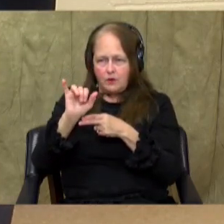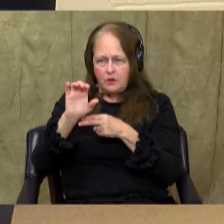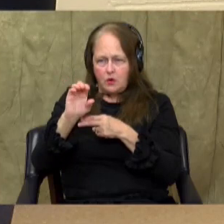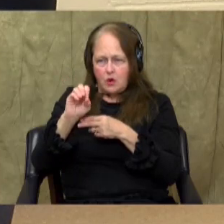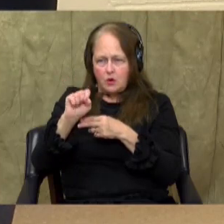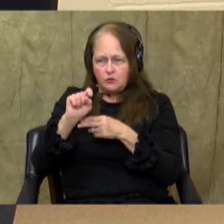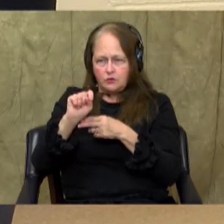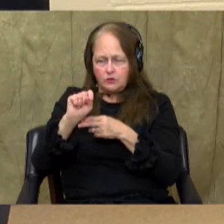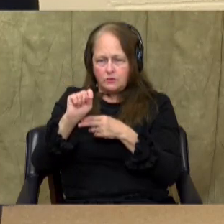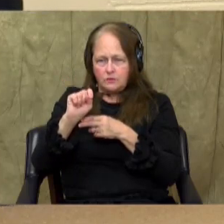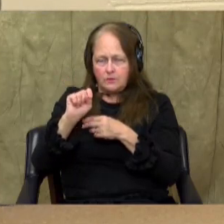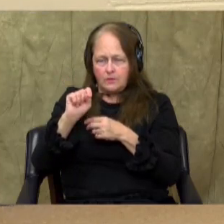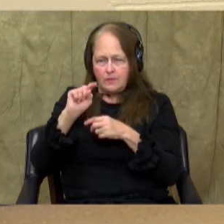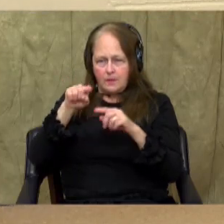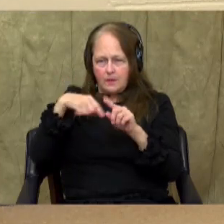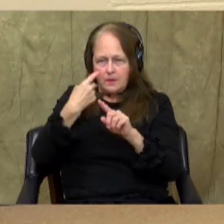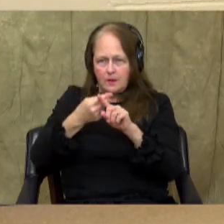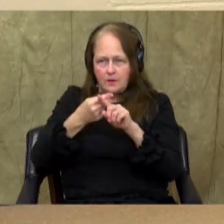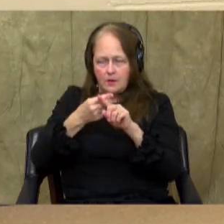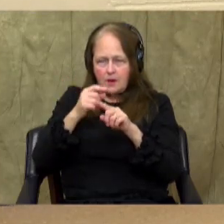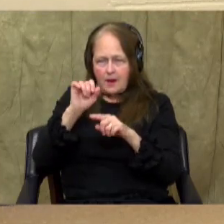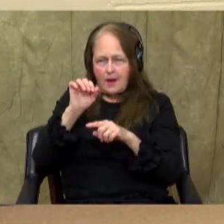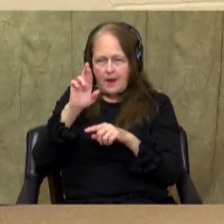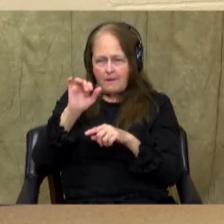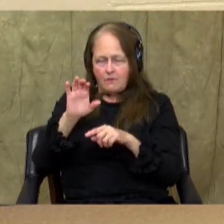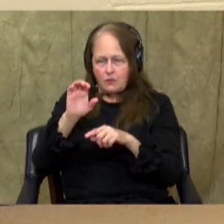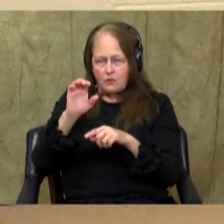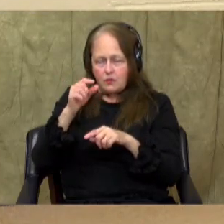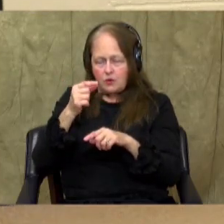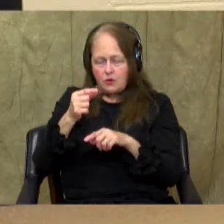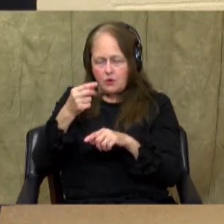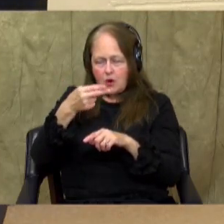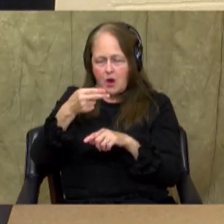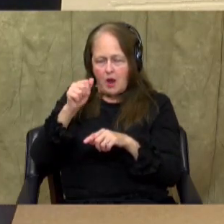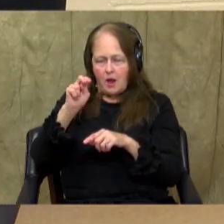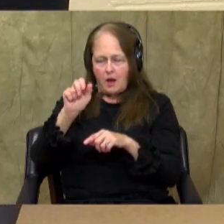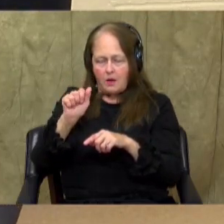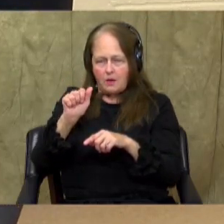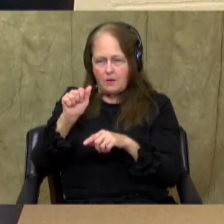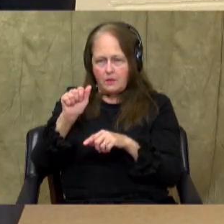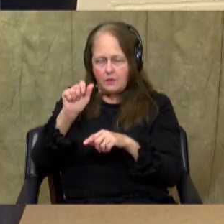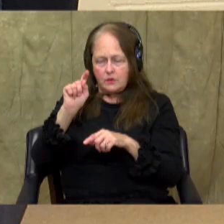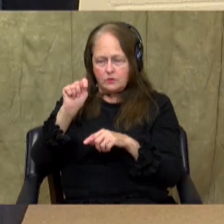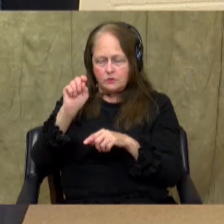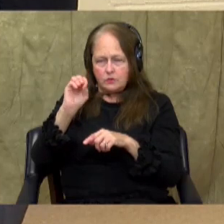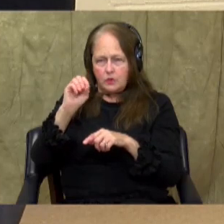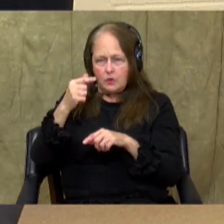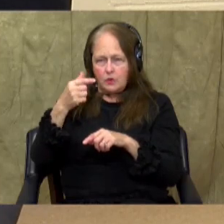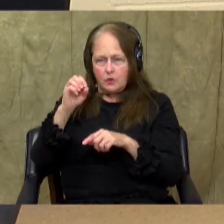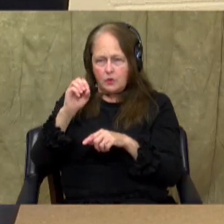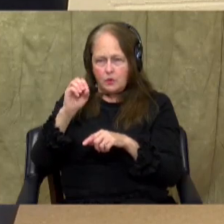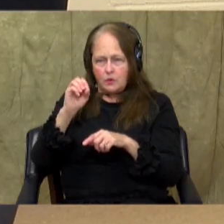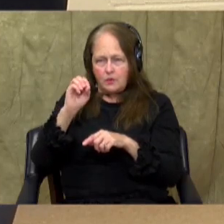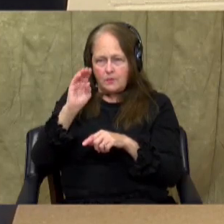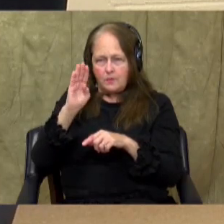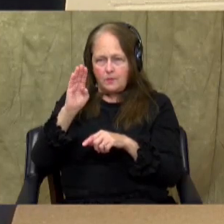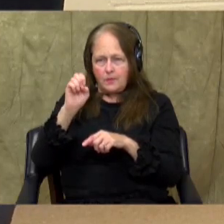Ivory Coast. Next to the Ivory Coast is Ghana. Then we have Togo,